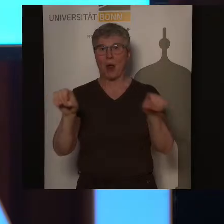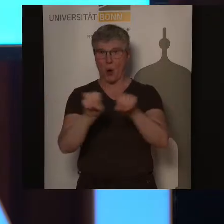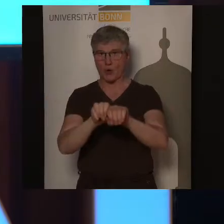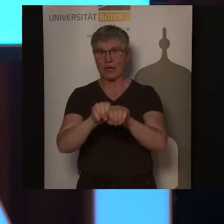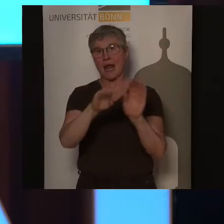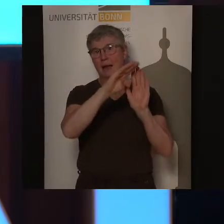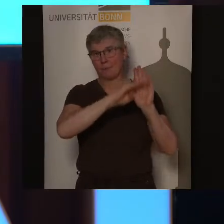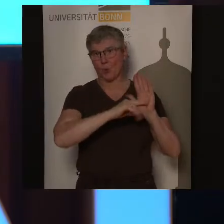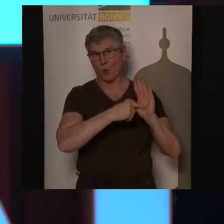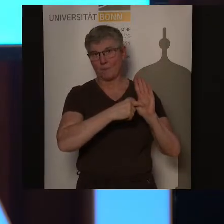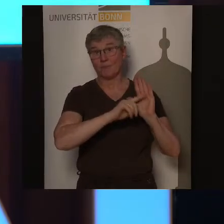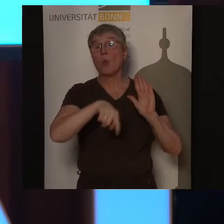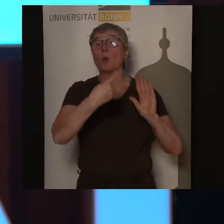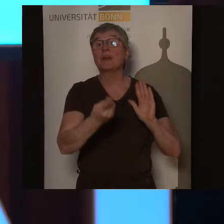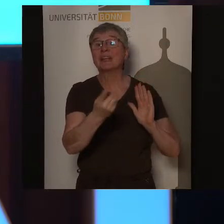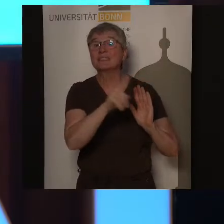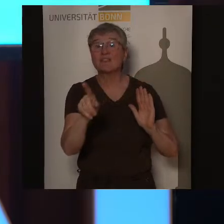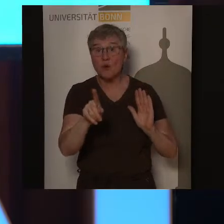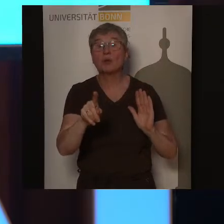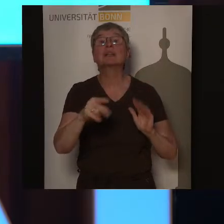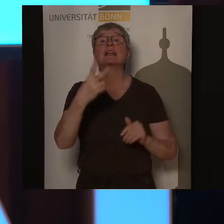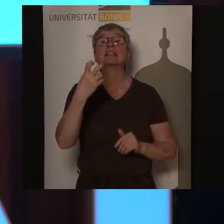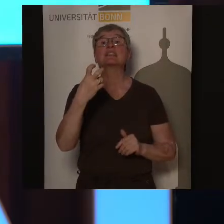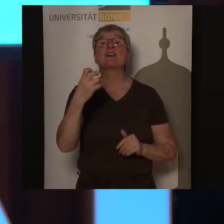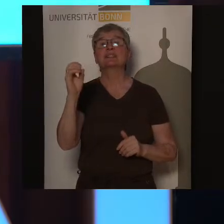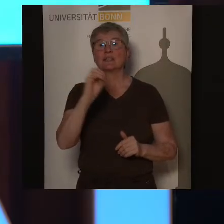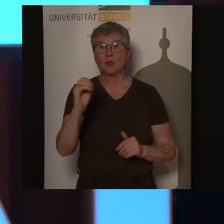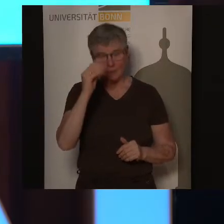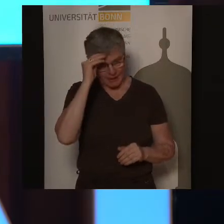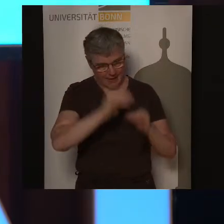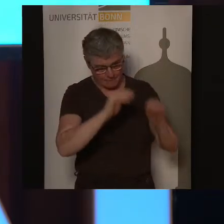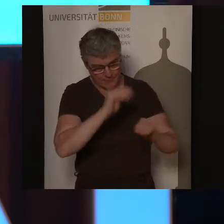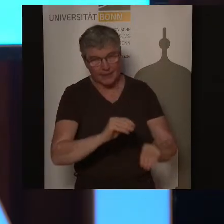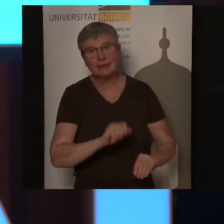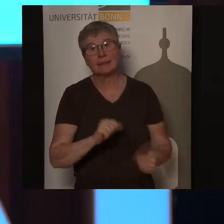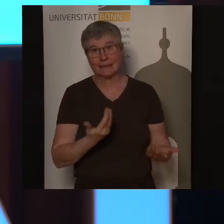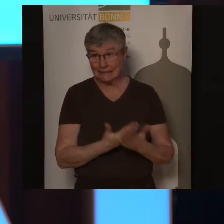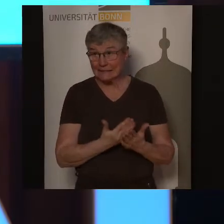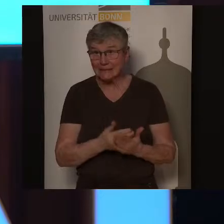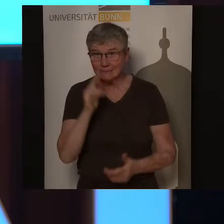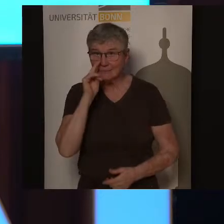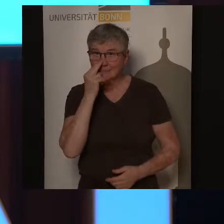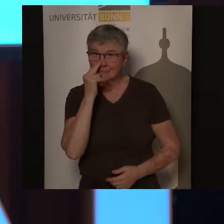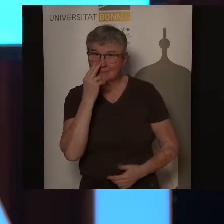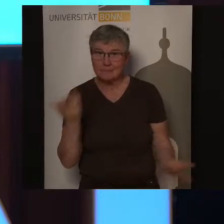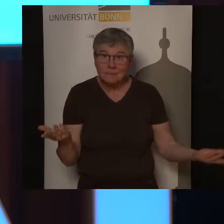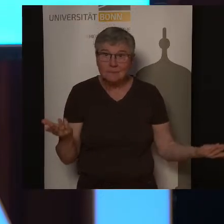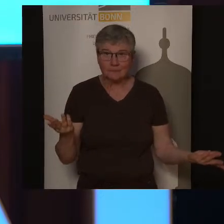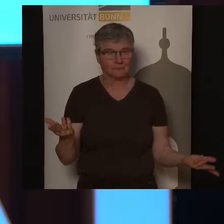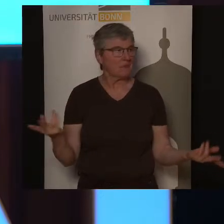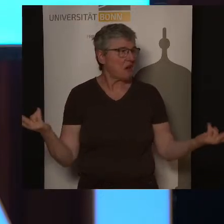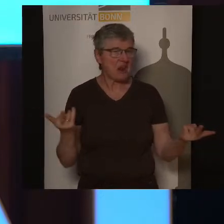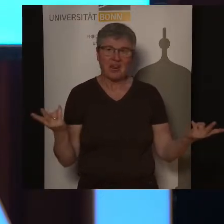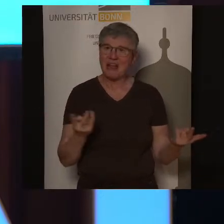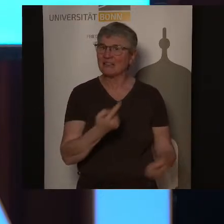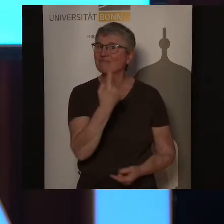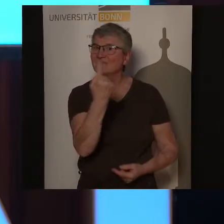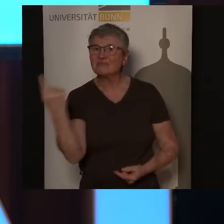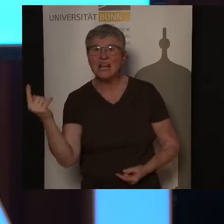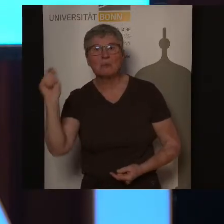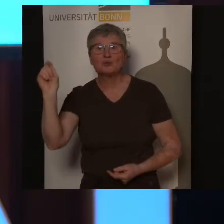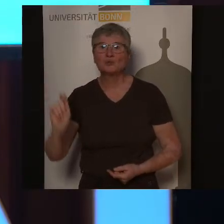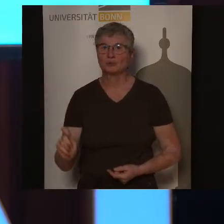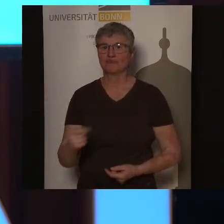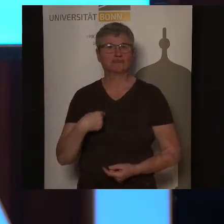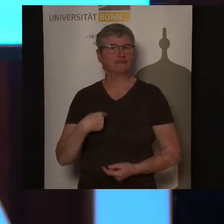the 13th, our program will go online, and starting on the 20th, you can register for our classes. So it's definitely worth having a look, and